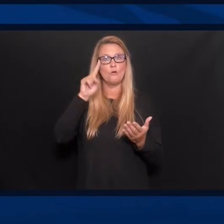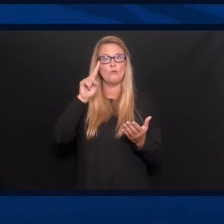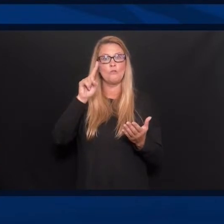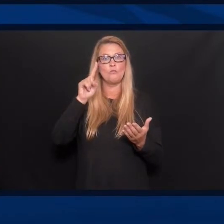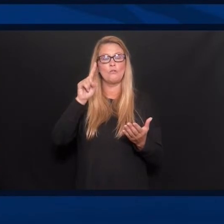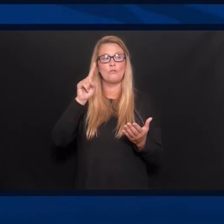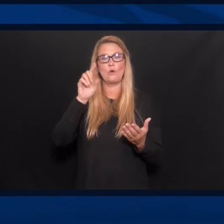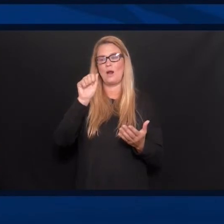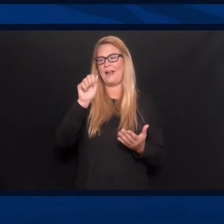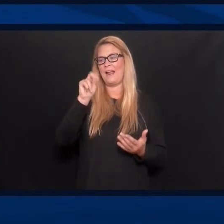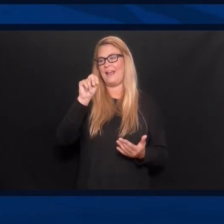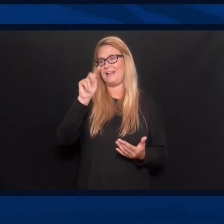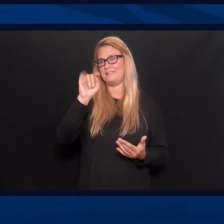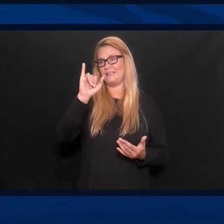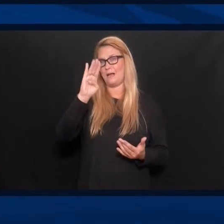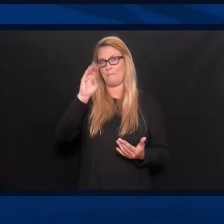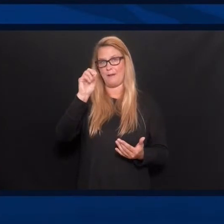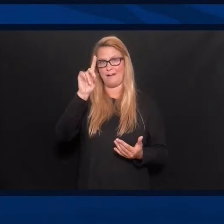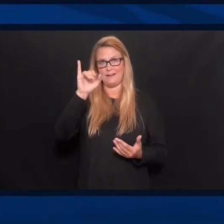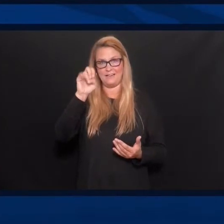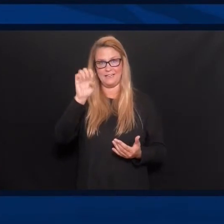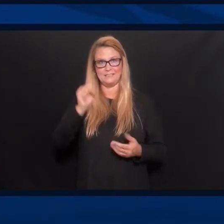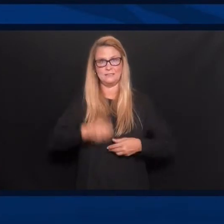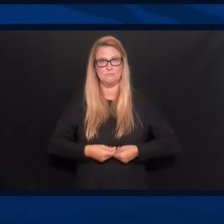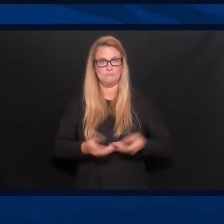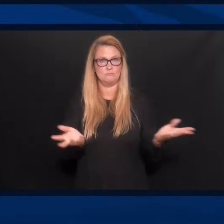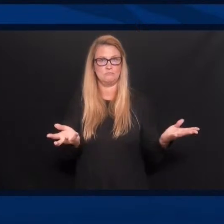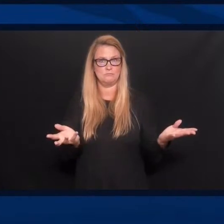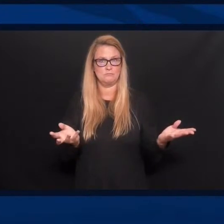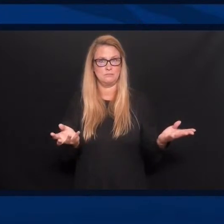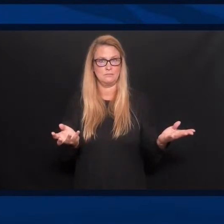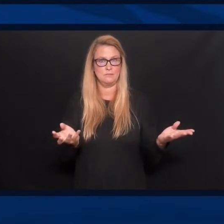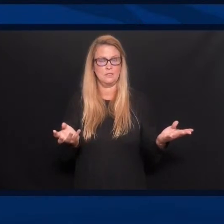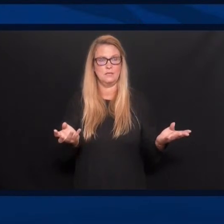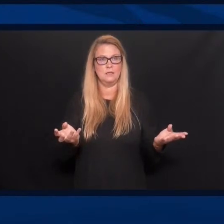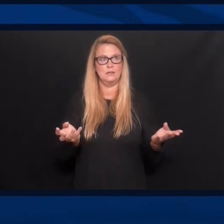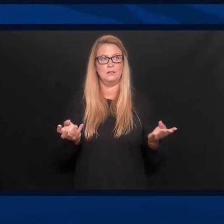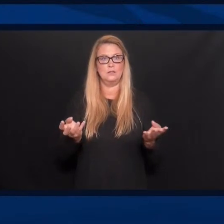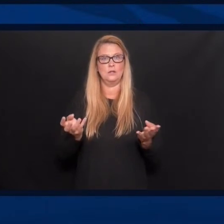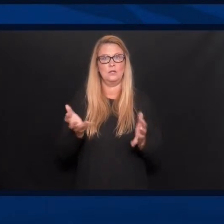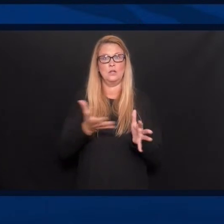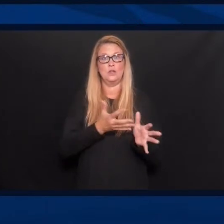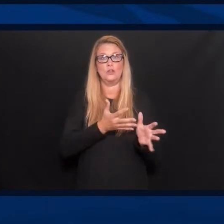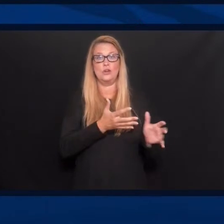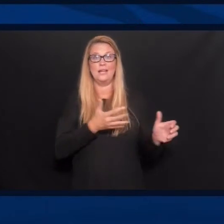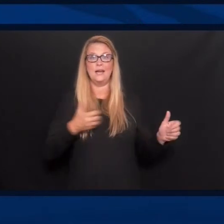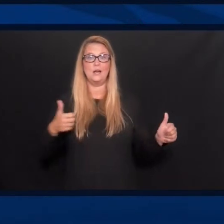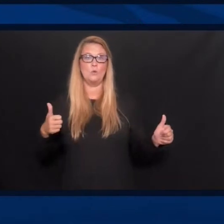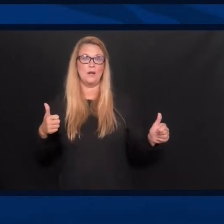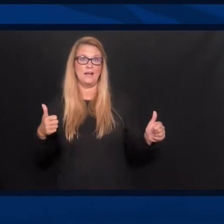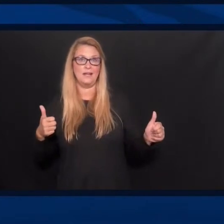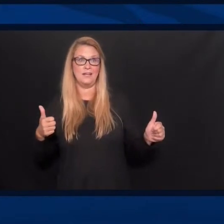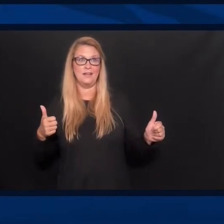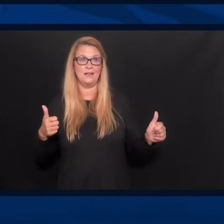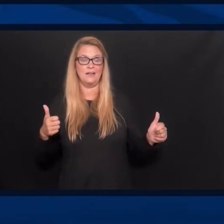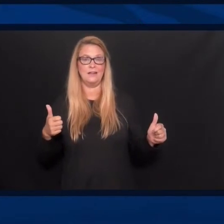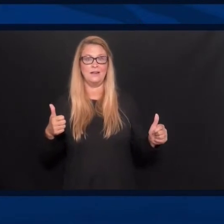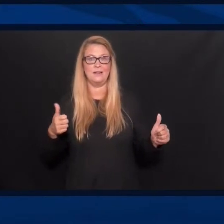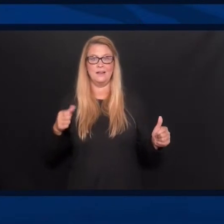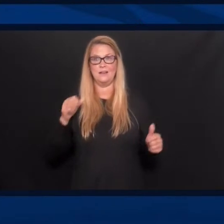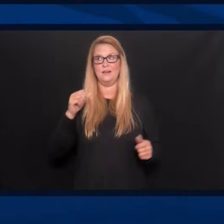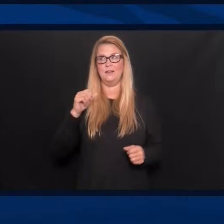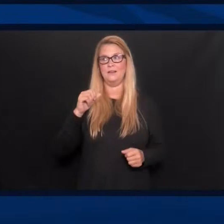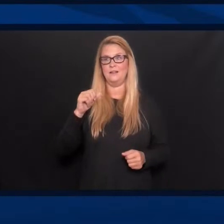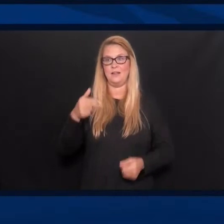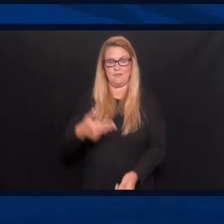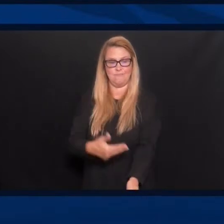monoclonal antibody administration, where they're getting away from the IV introduction of